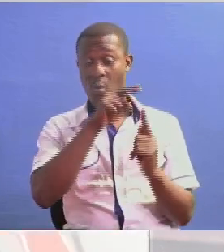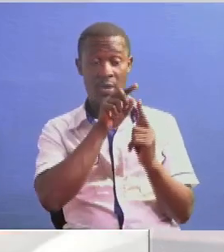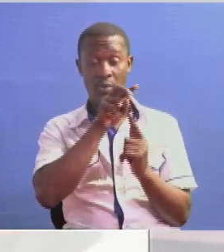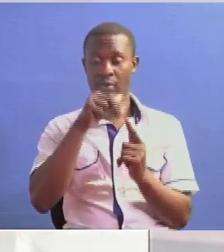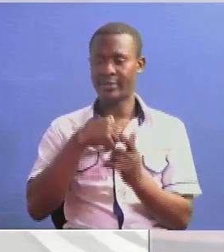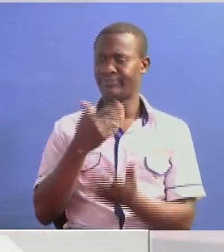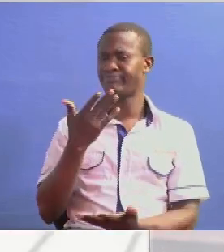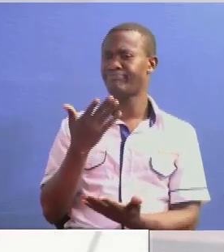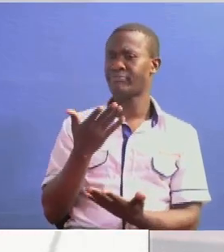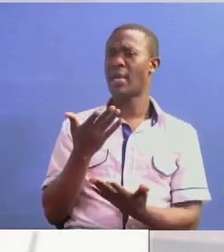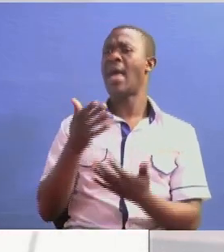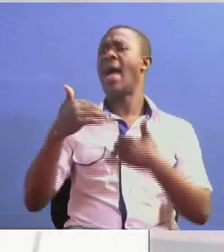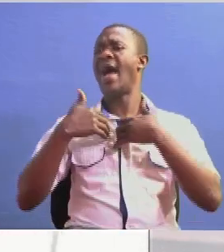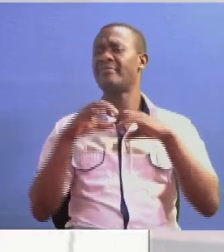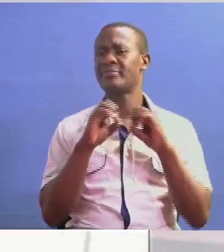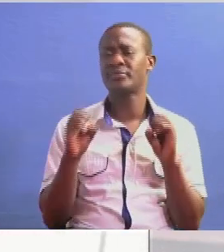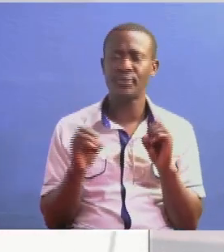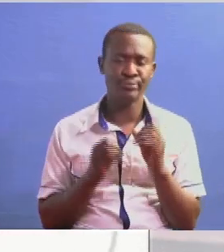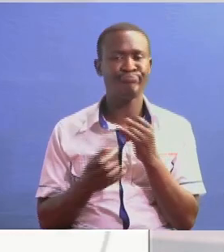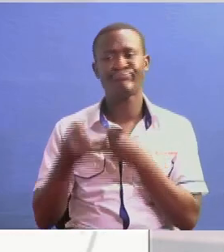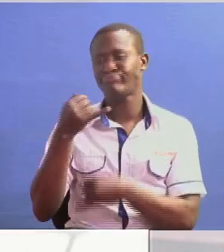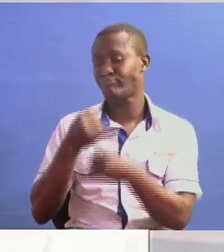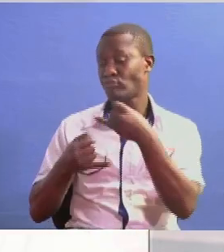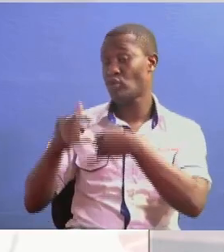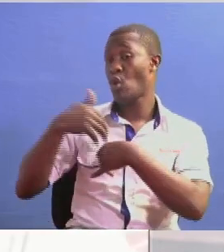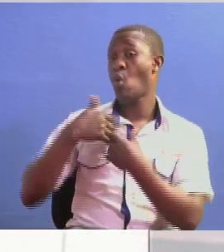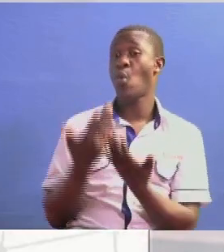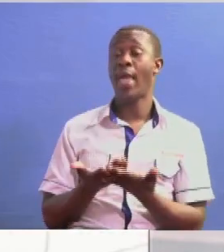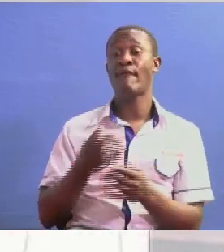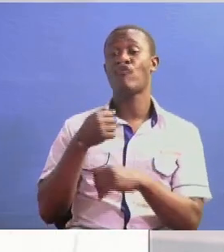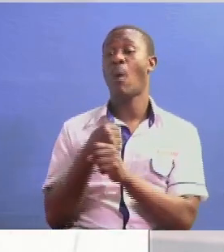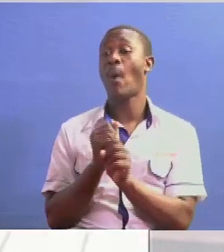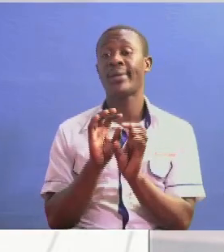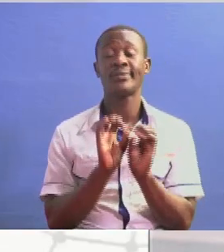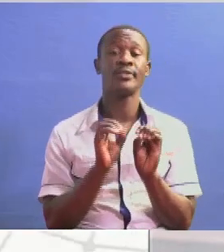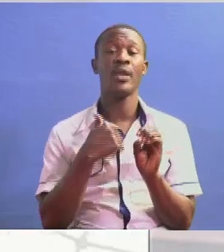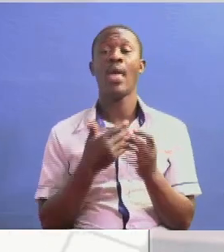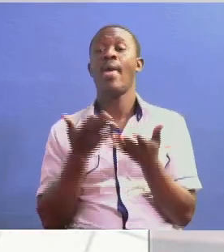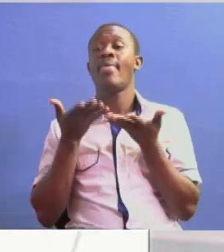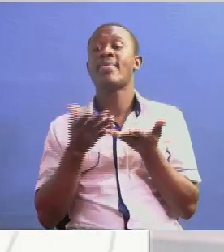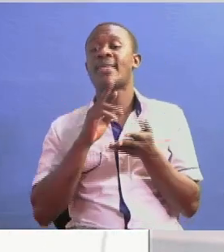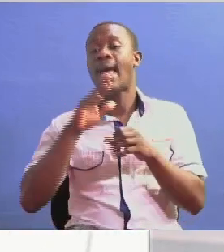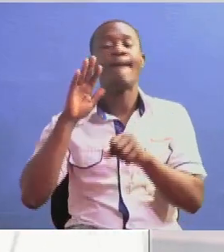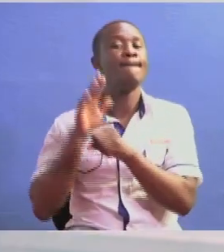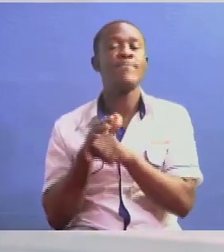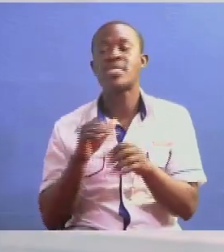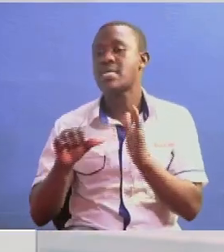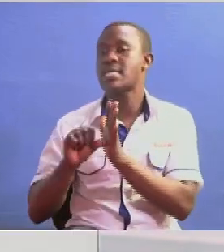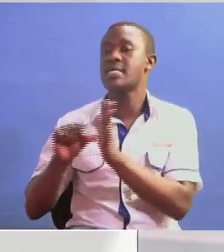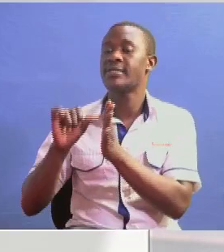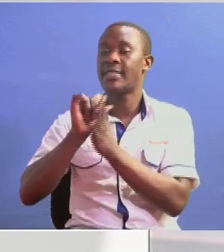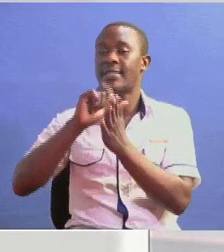at, lack of infrastructure, we have the understaffing, and of course, these are many issues that